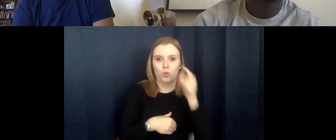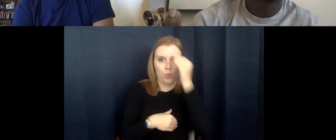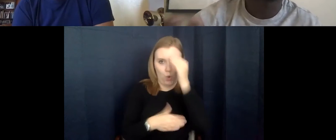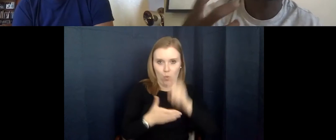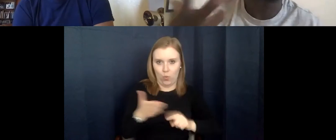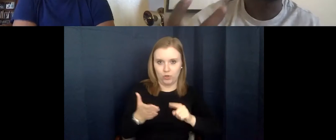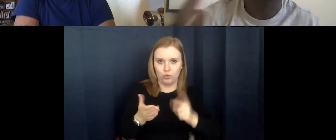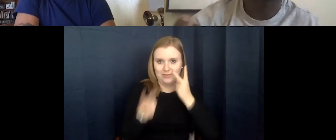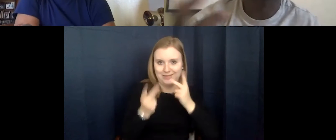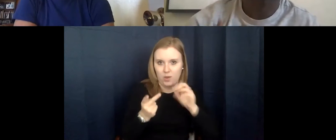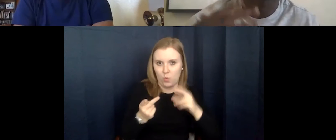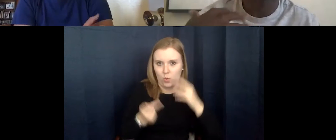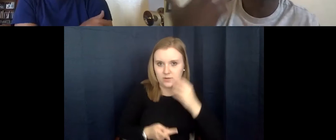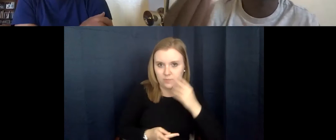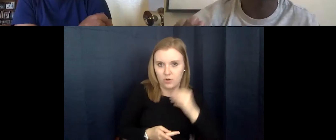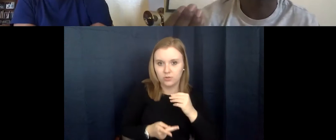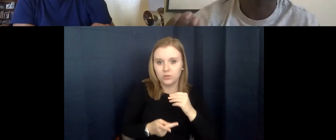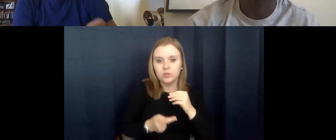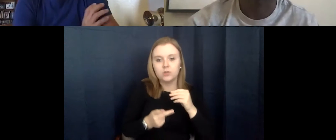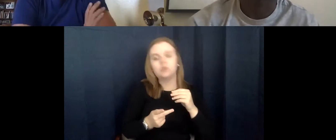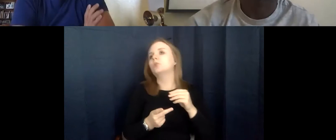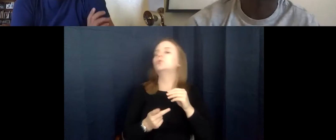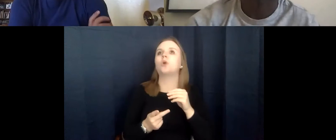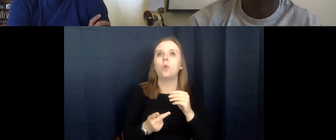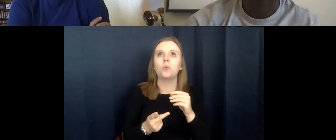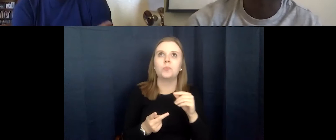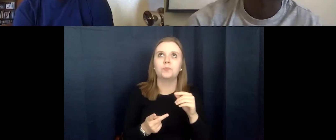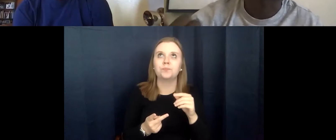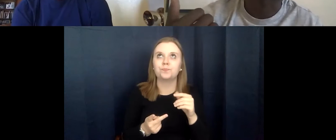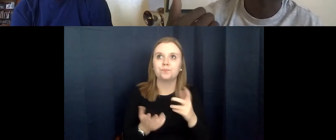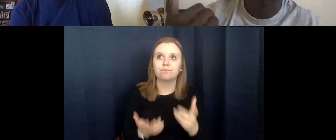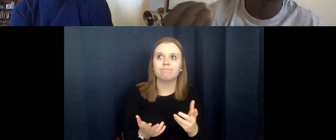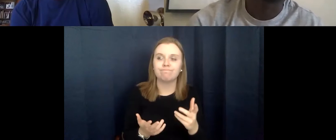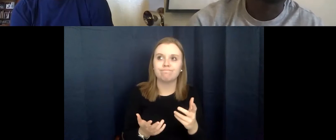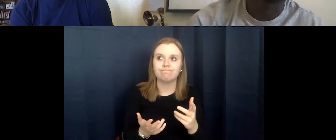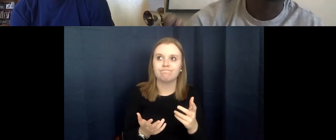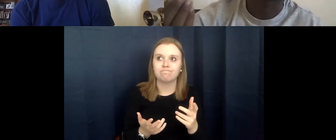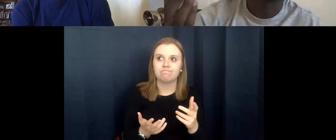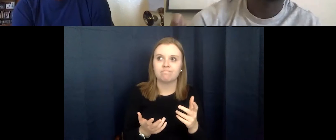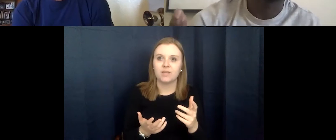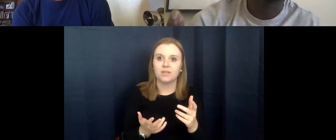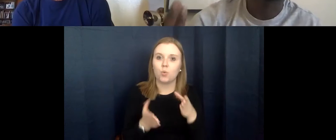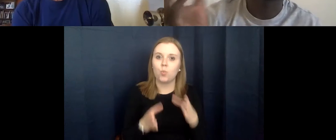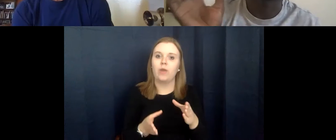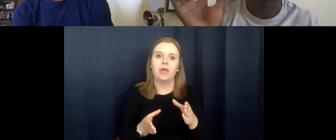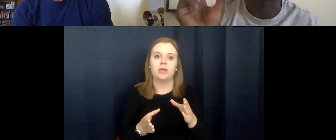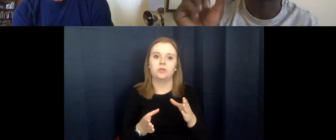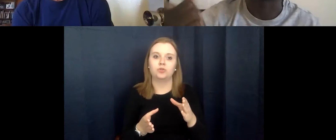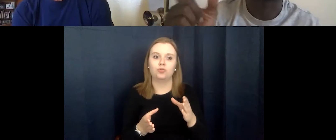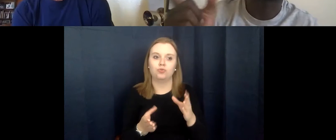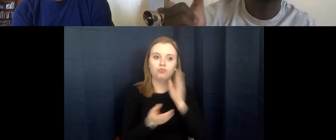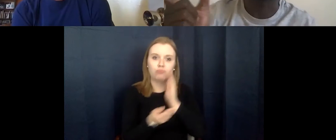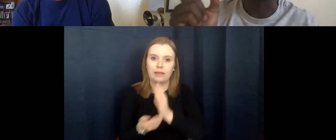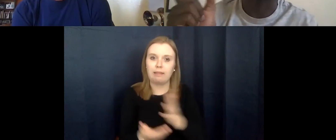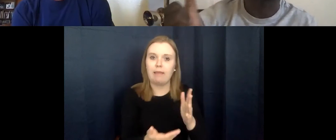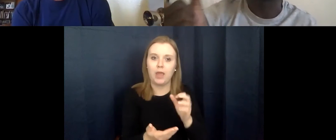experiencing, and it is to kind of relay or endow a special